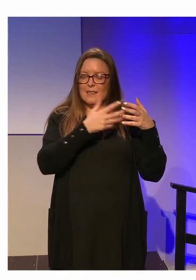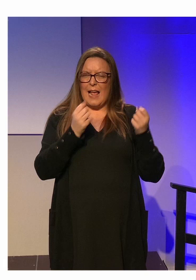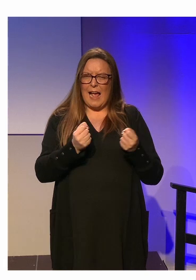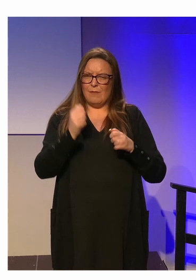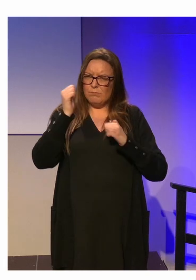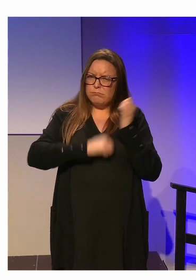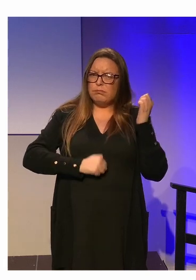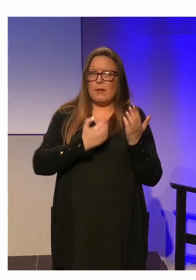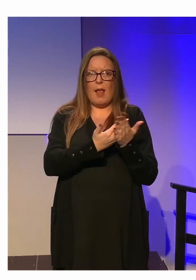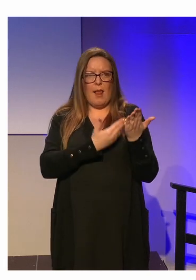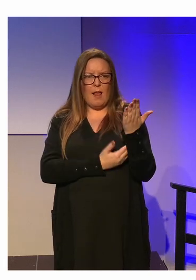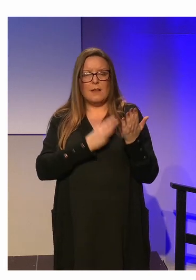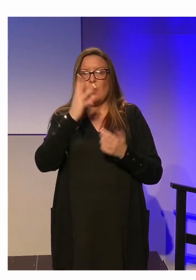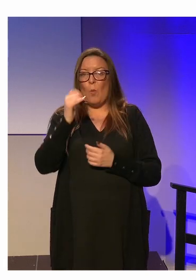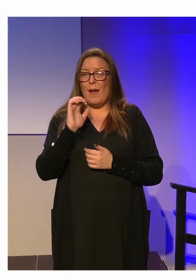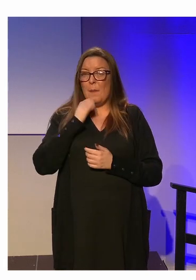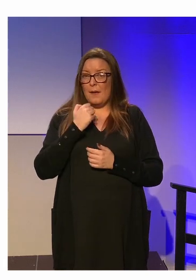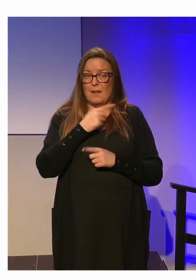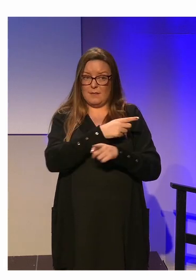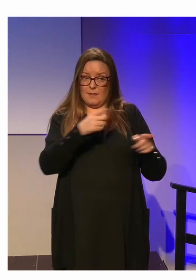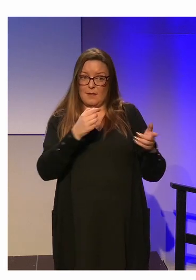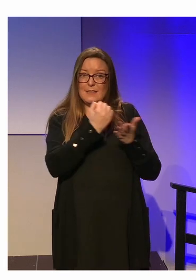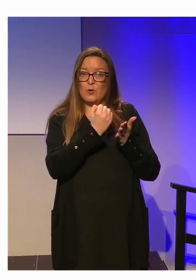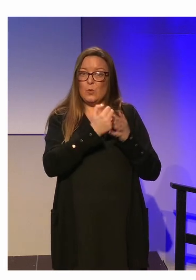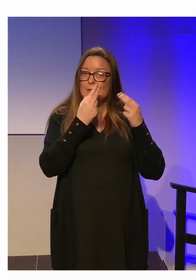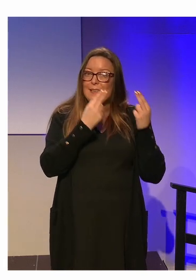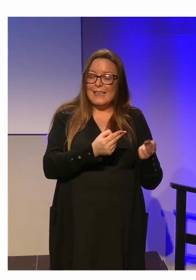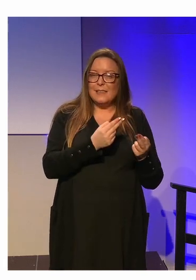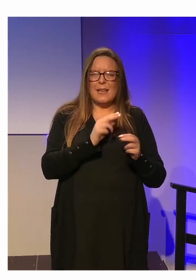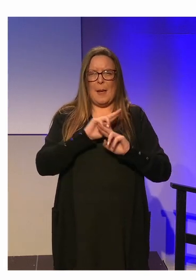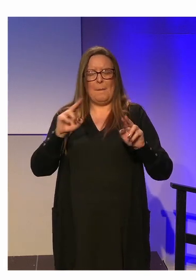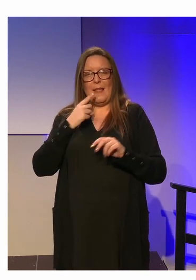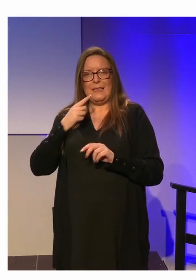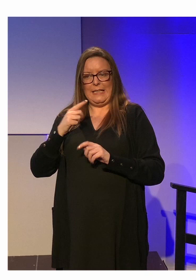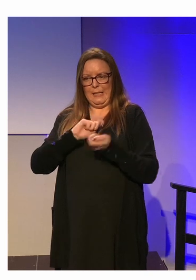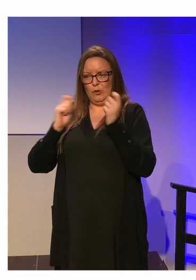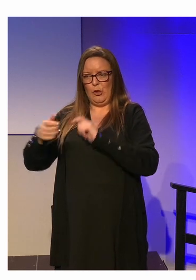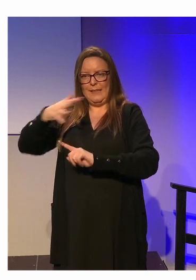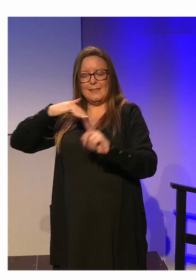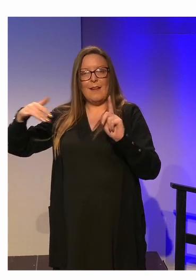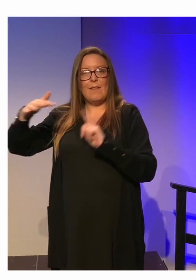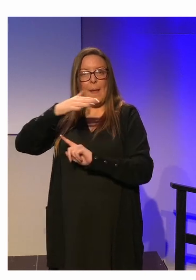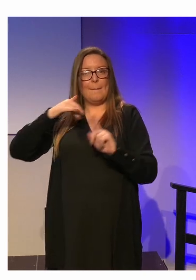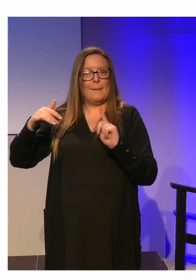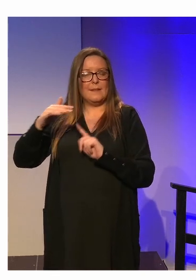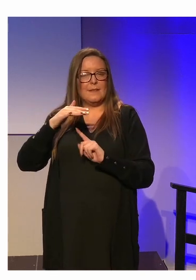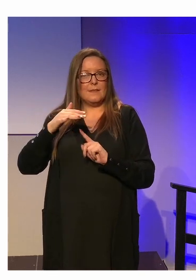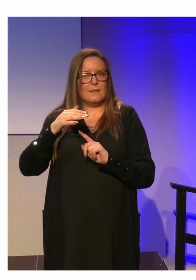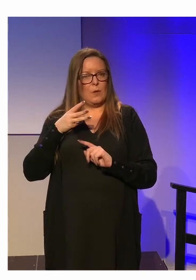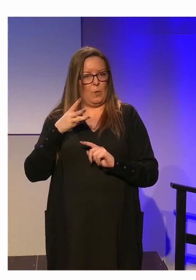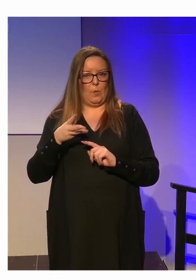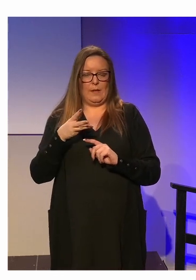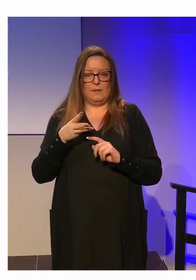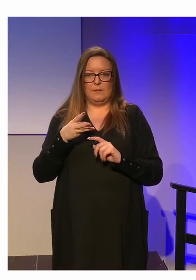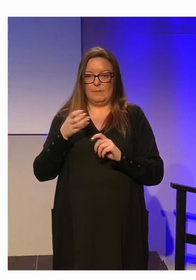there because those students need them. So I am not saying that changing the environment, right, will be absolutely